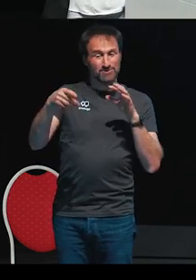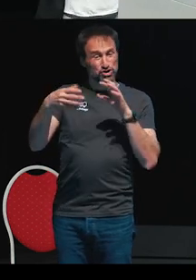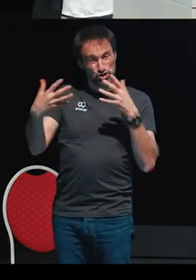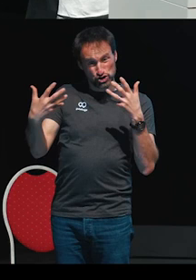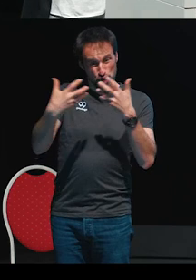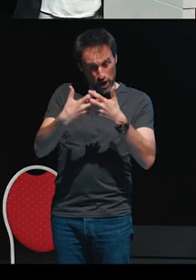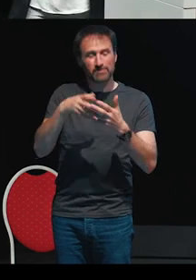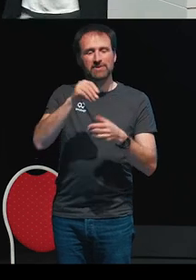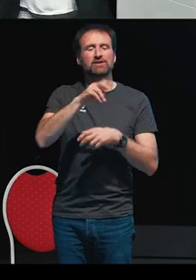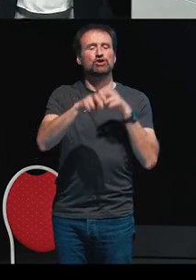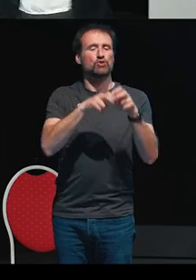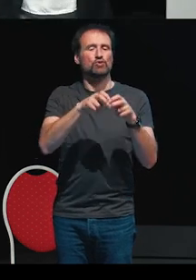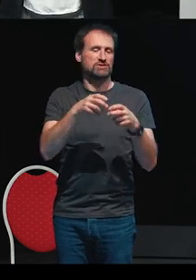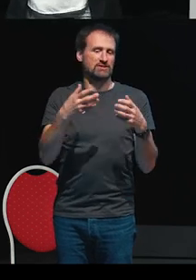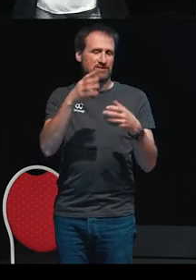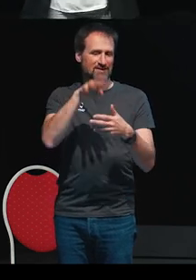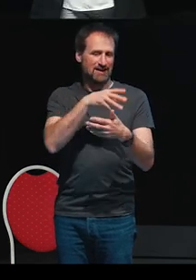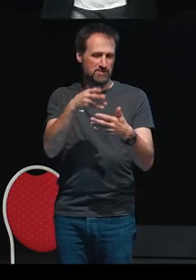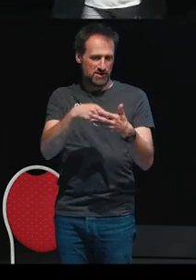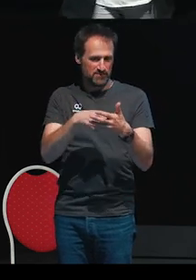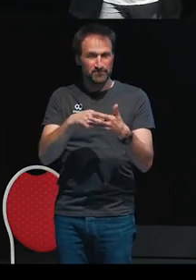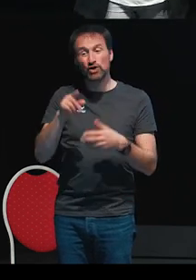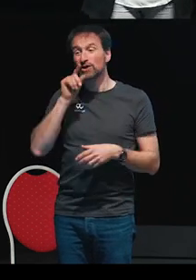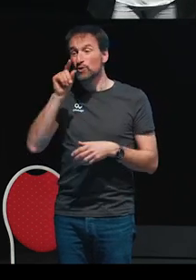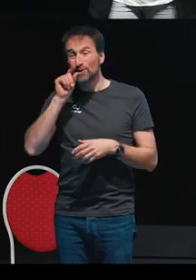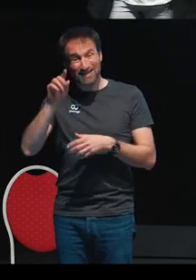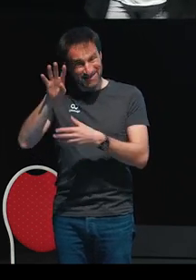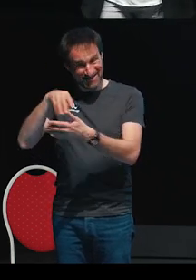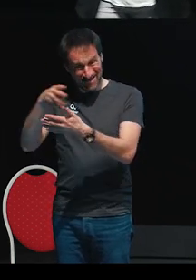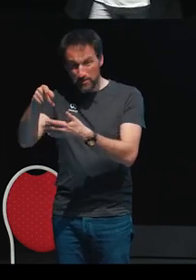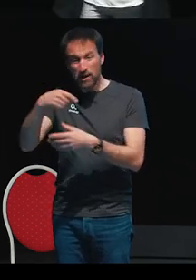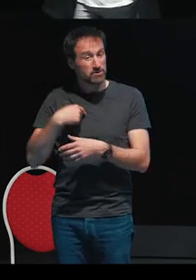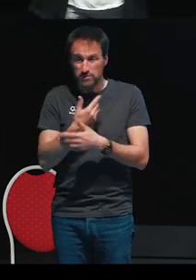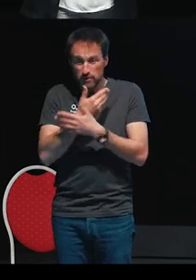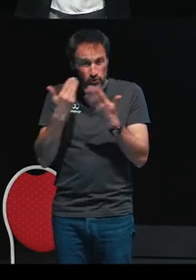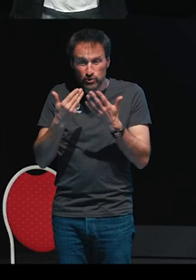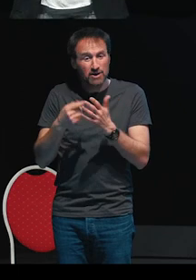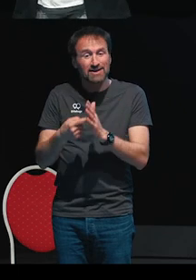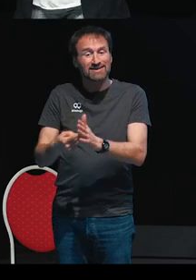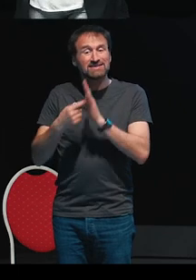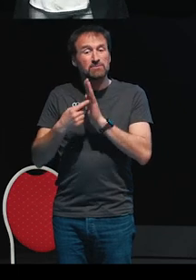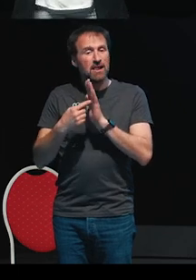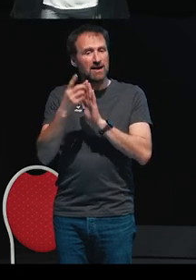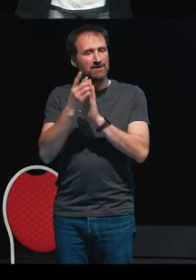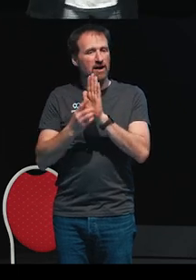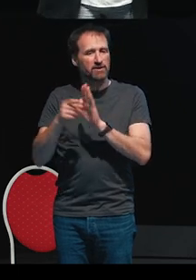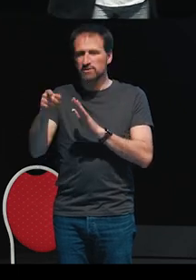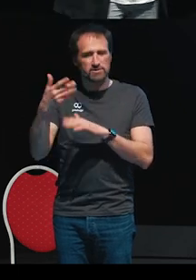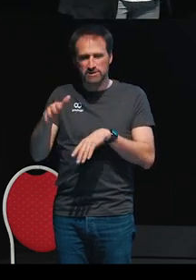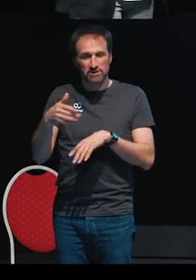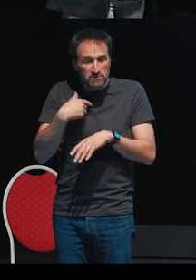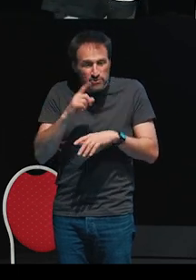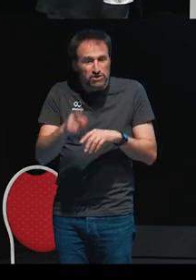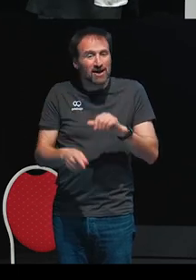in the tweets table, I don't have any of the display data. I really need to display the first name and the last name on the